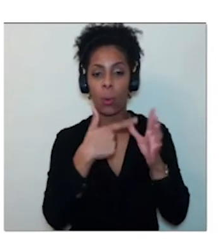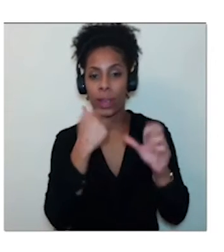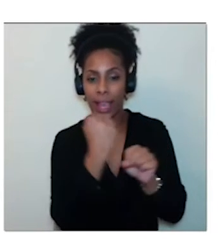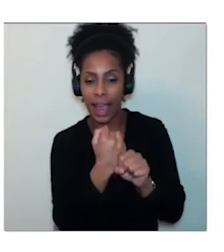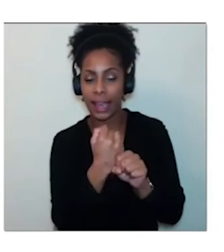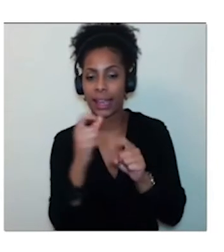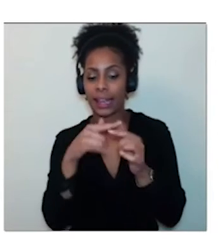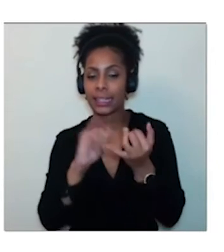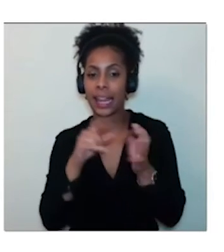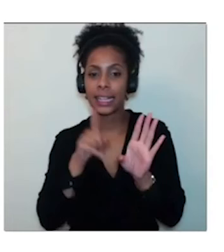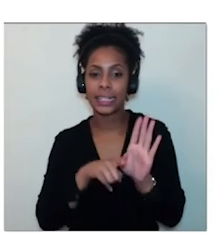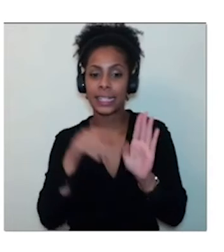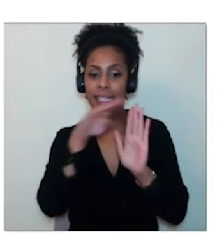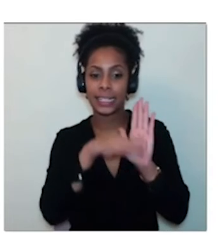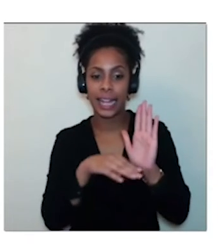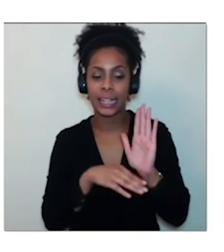standards.